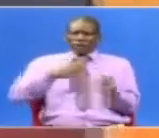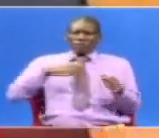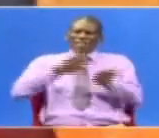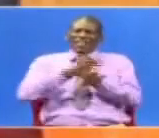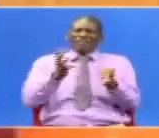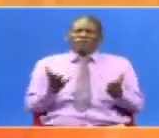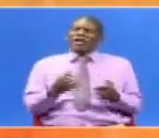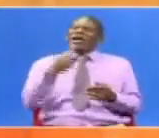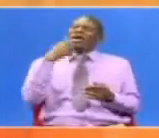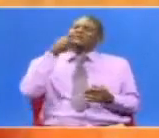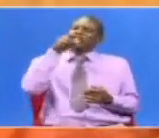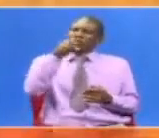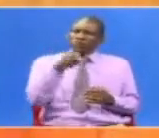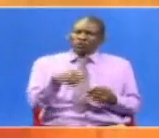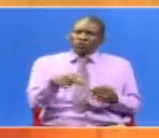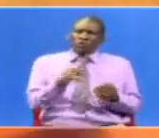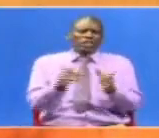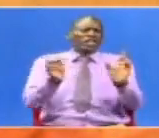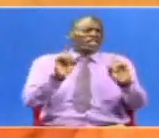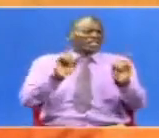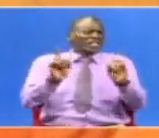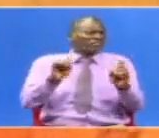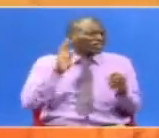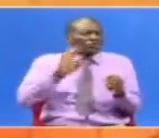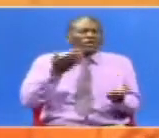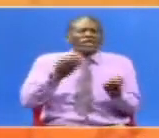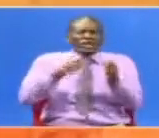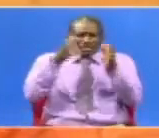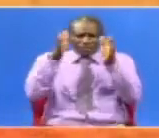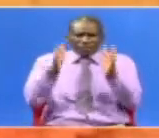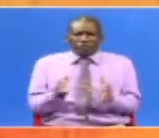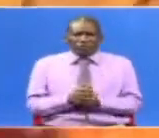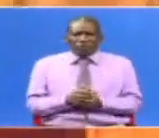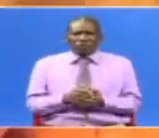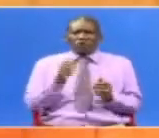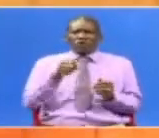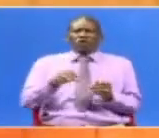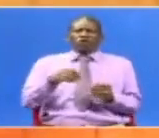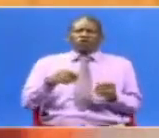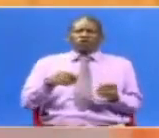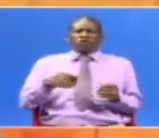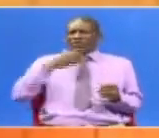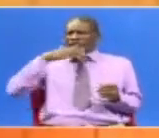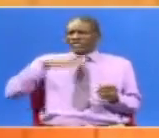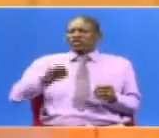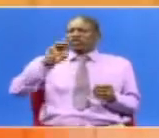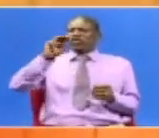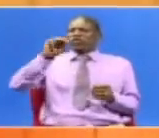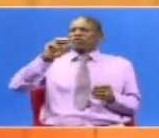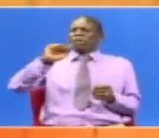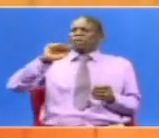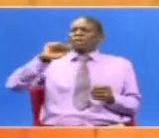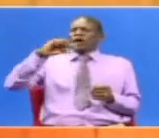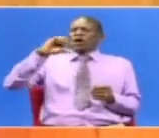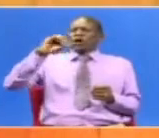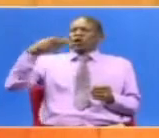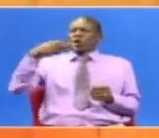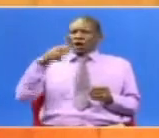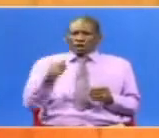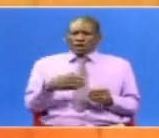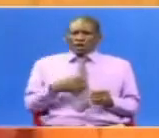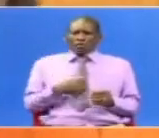I'm telling you this so that you don't listen to any other description of Magoha, son of Magoha, that you may hear from somewhere else. But